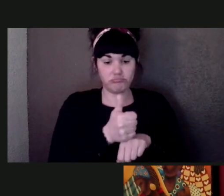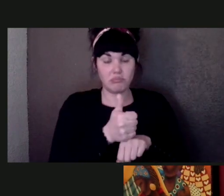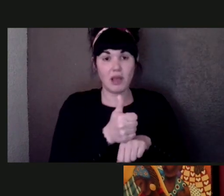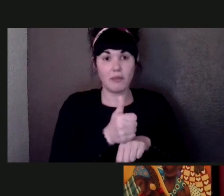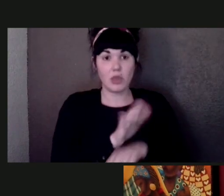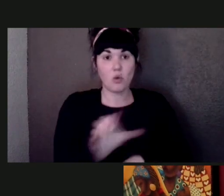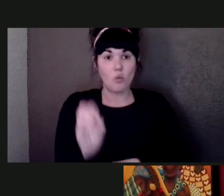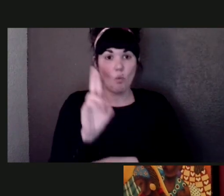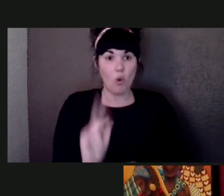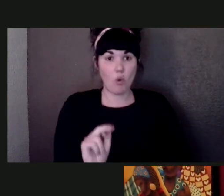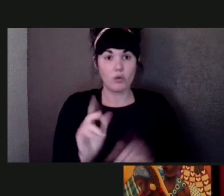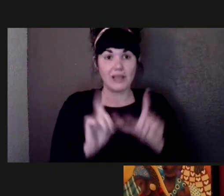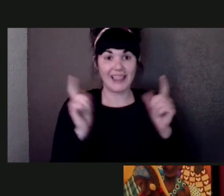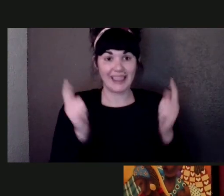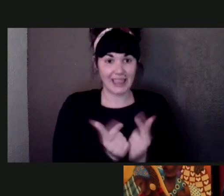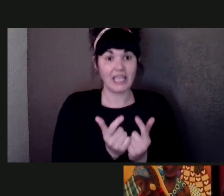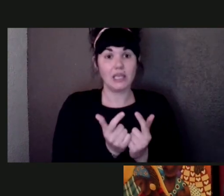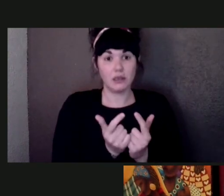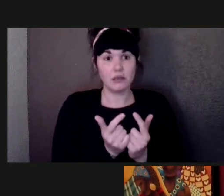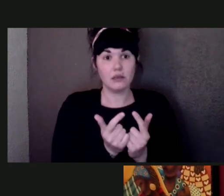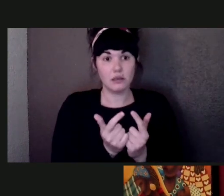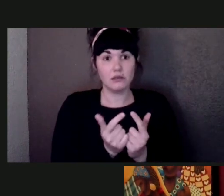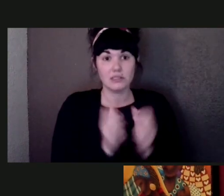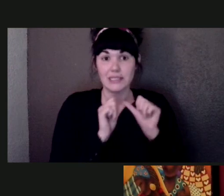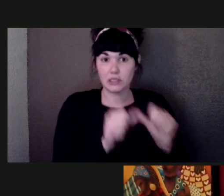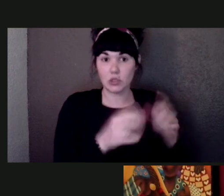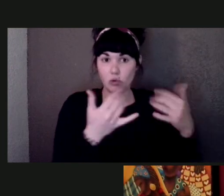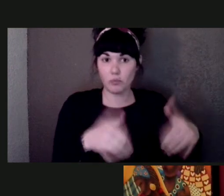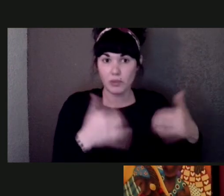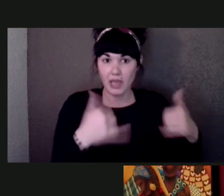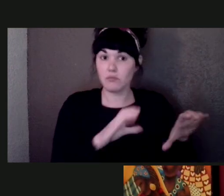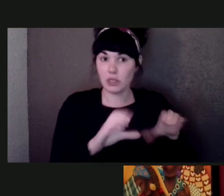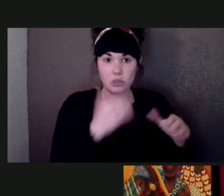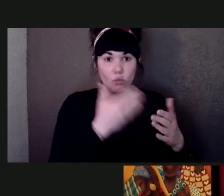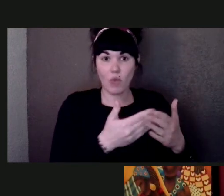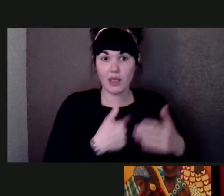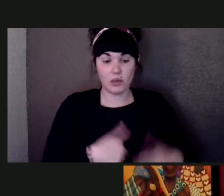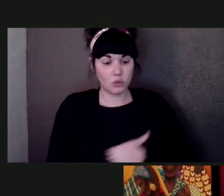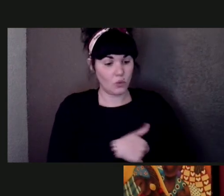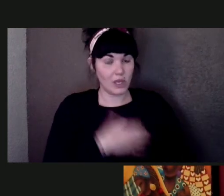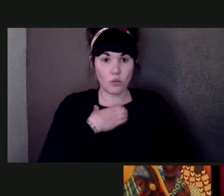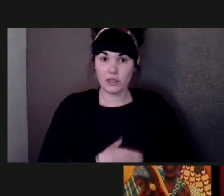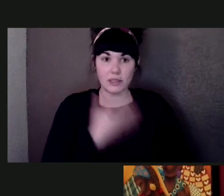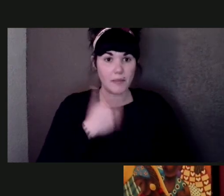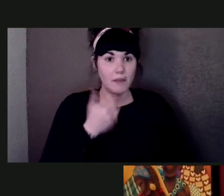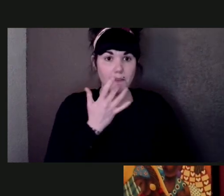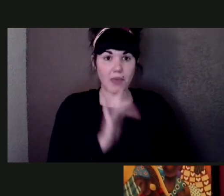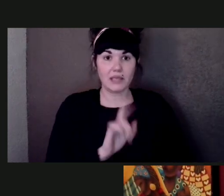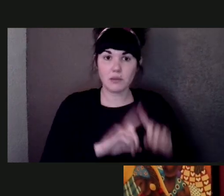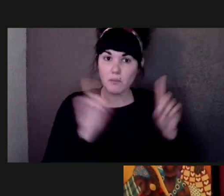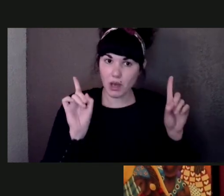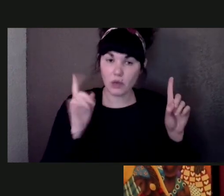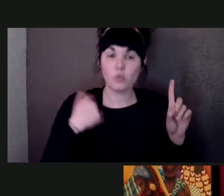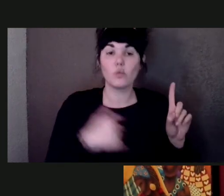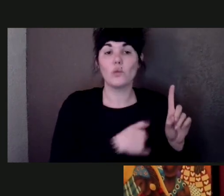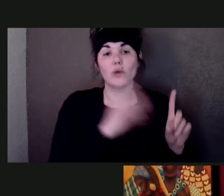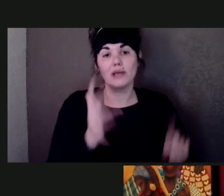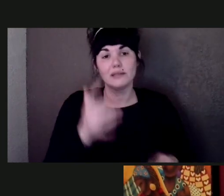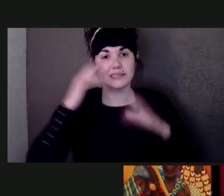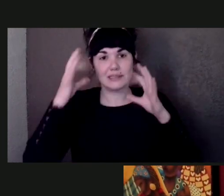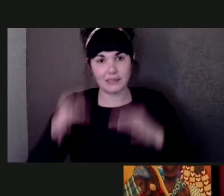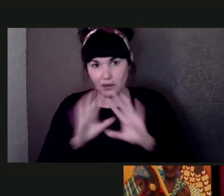And they did well because we, you know, we wish them the best, but we just want to decide on caution. Um, just because we understand the importance